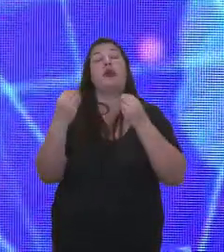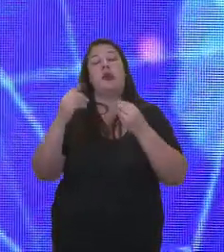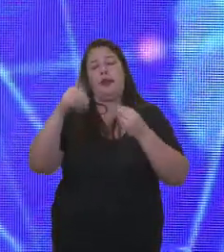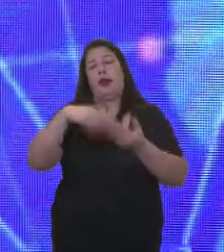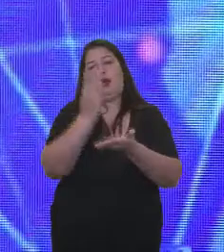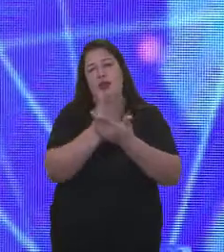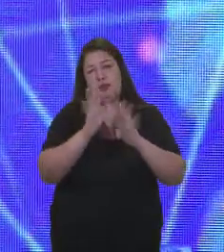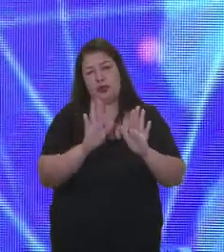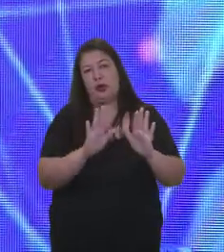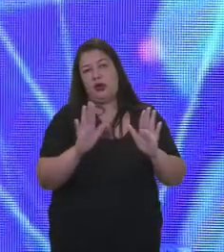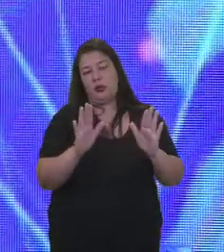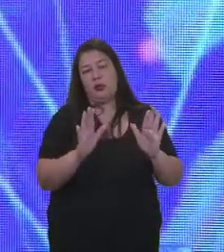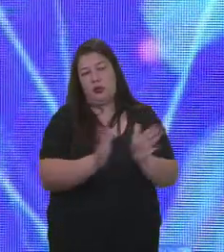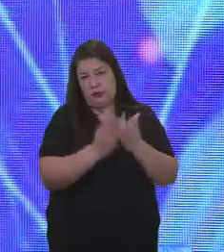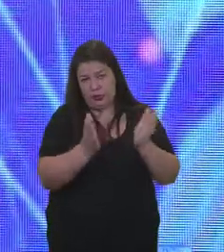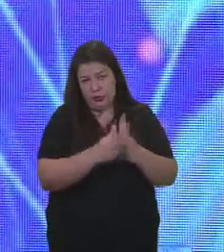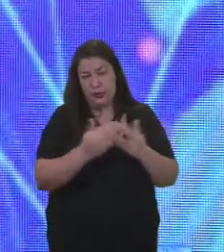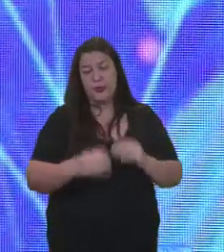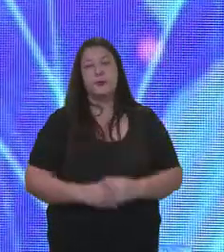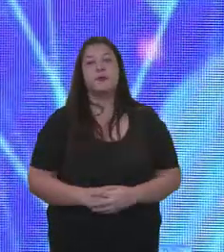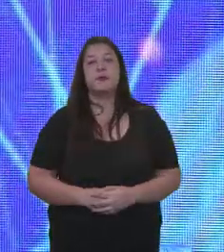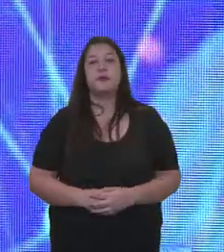the eradication of poverty.